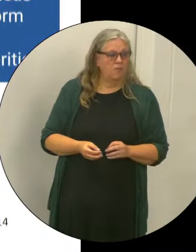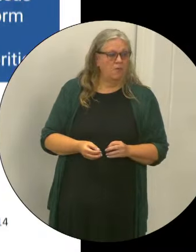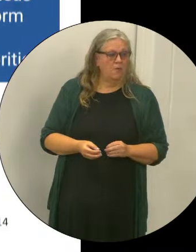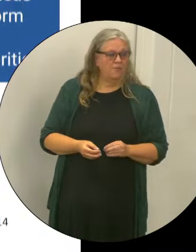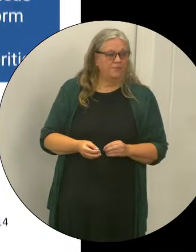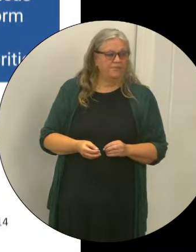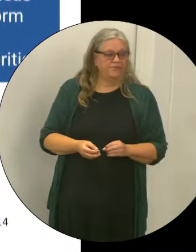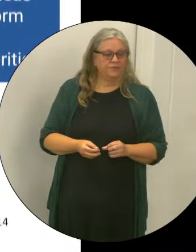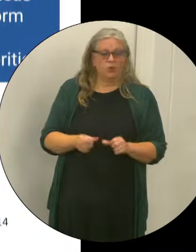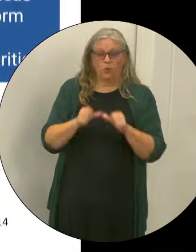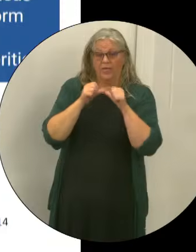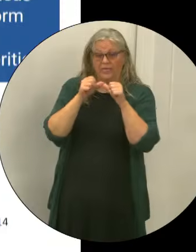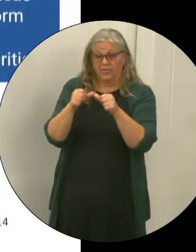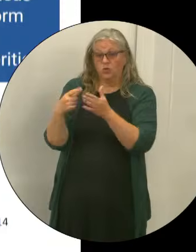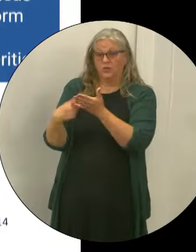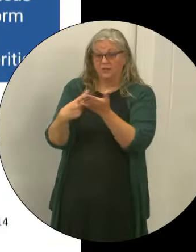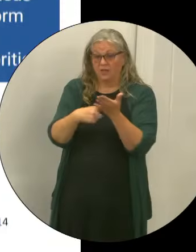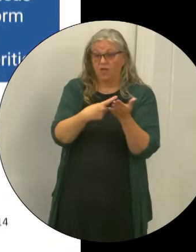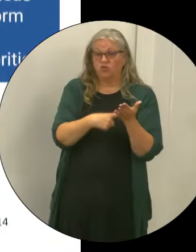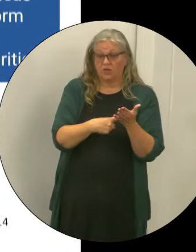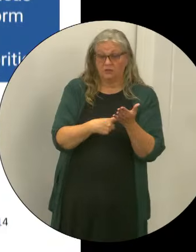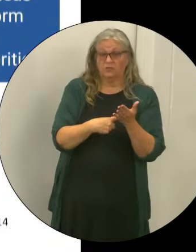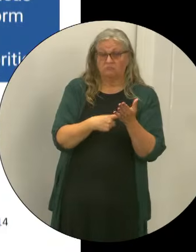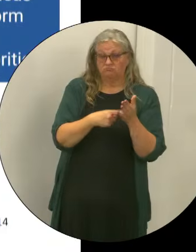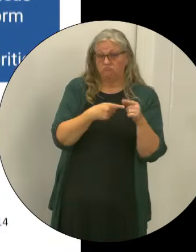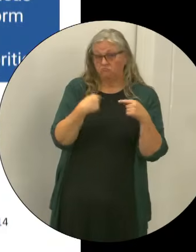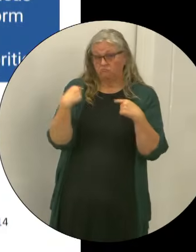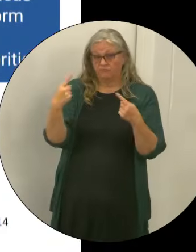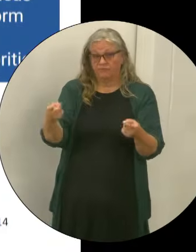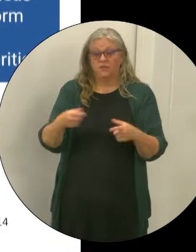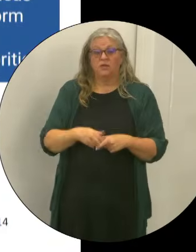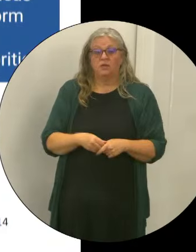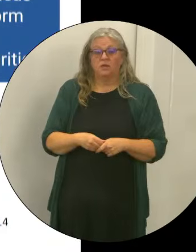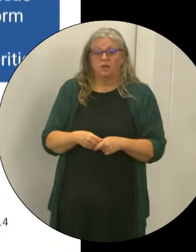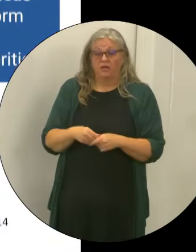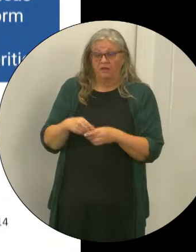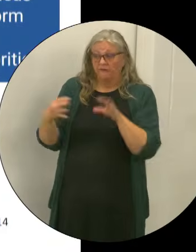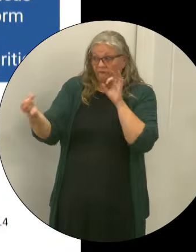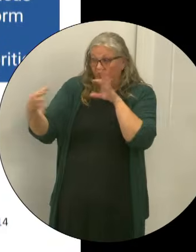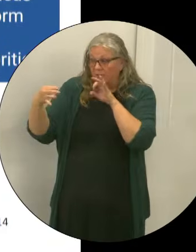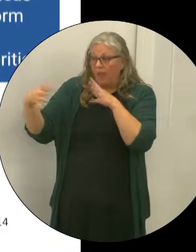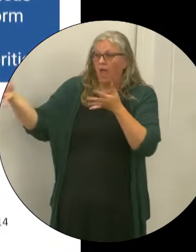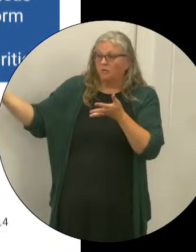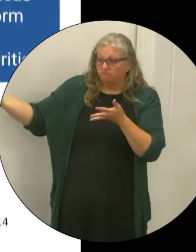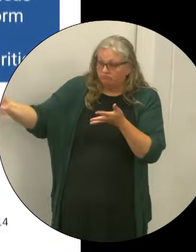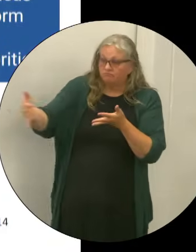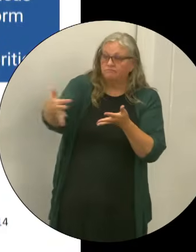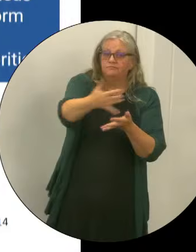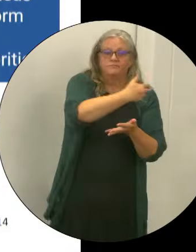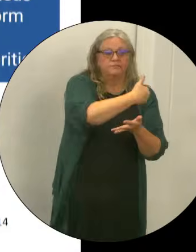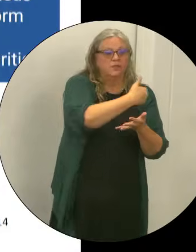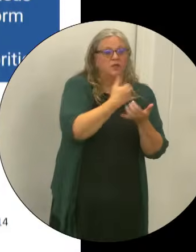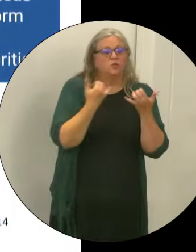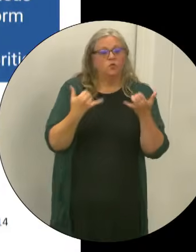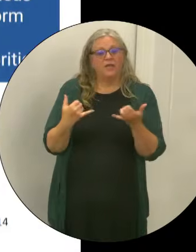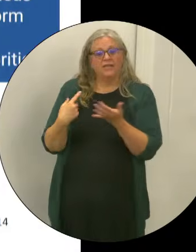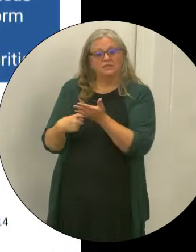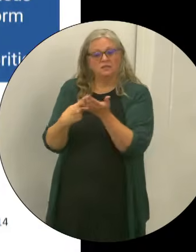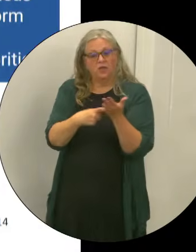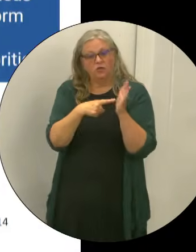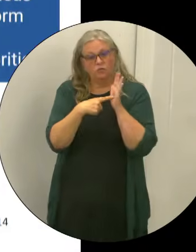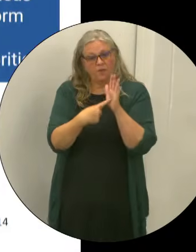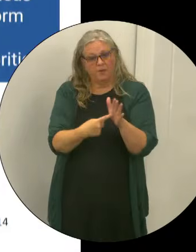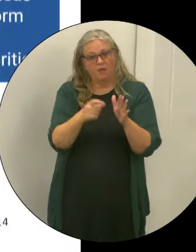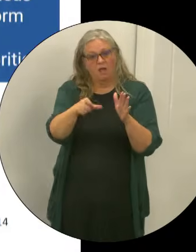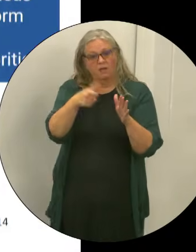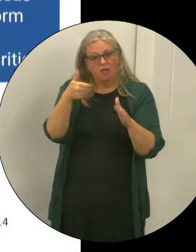And have continued those discussions through the interim period. We've collected feedback from everyone, and today's discussion represents